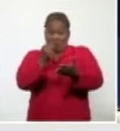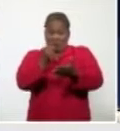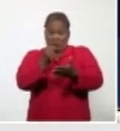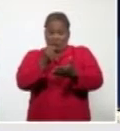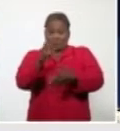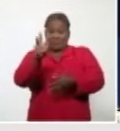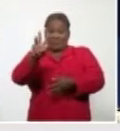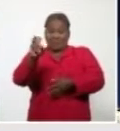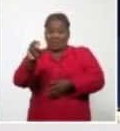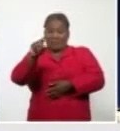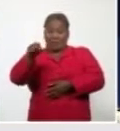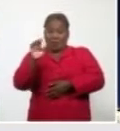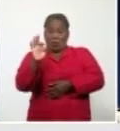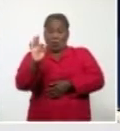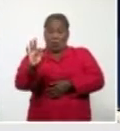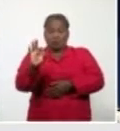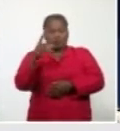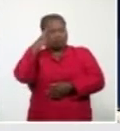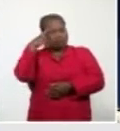89.2%.